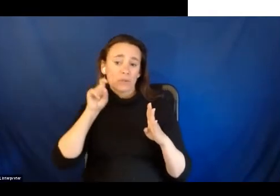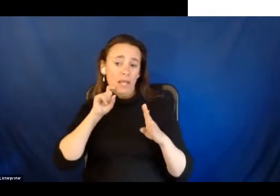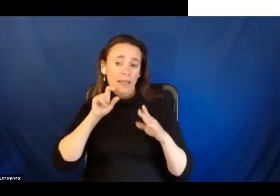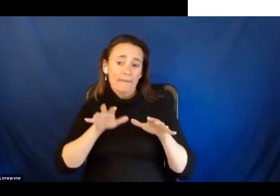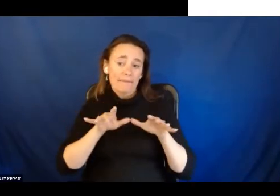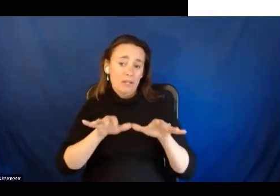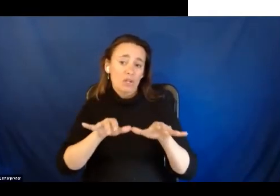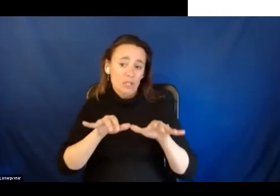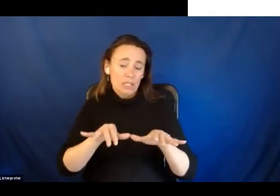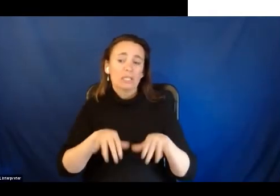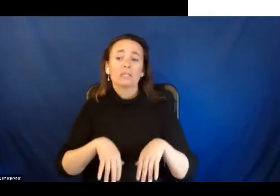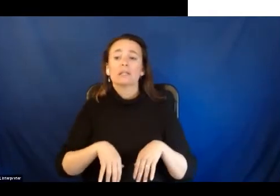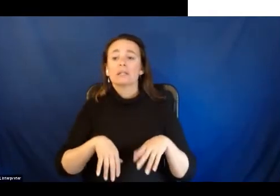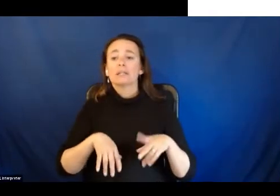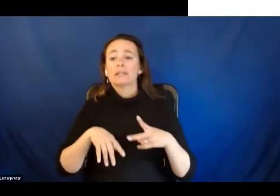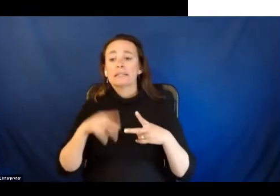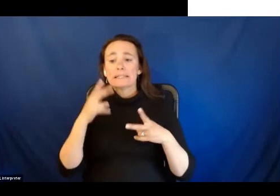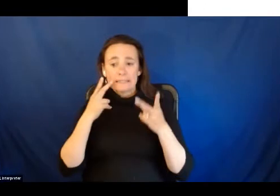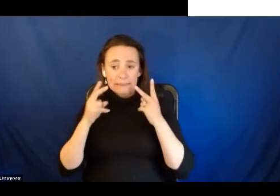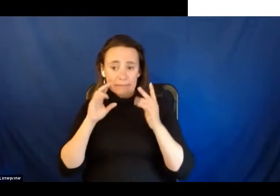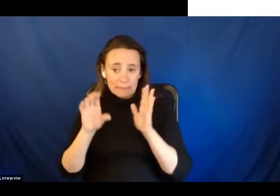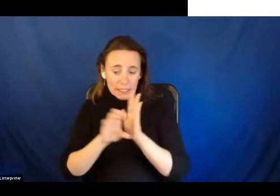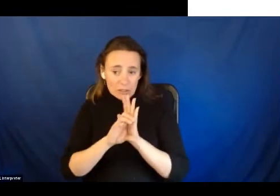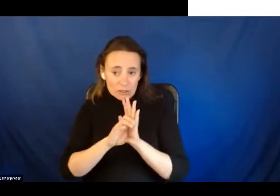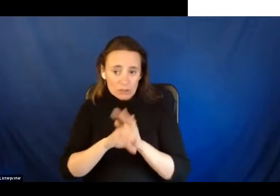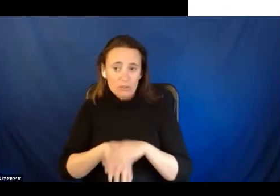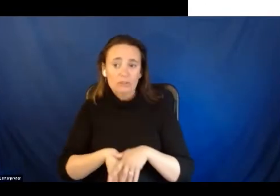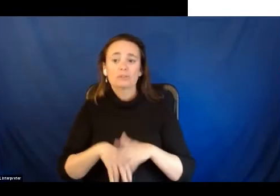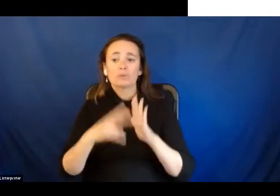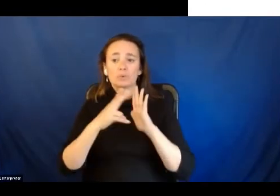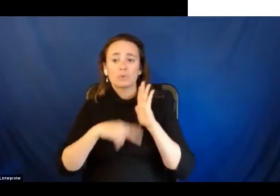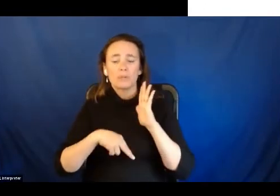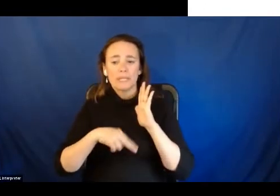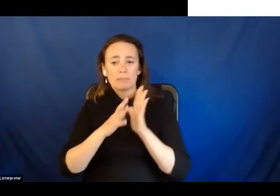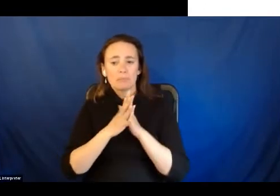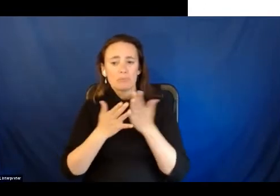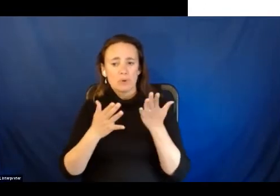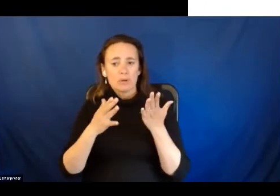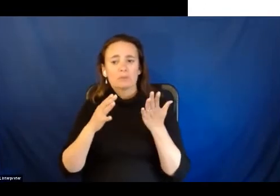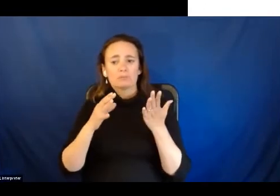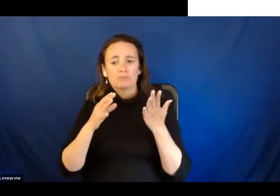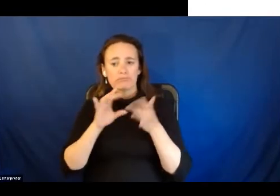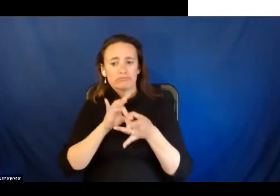erotica, watching healthy pornography, sexual activities, and dating.